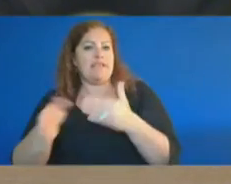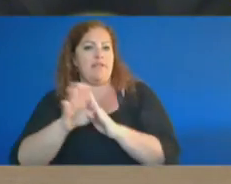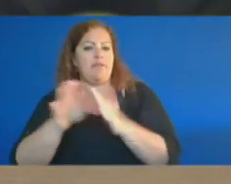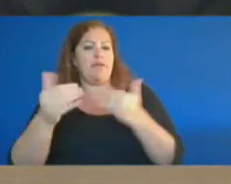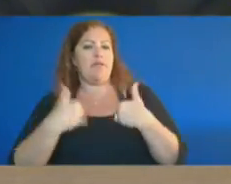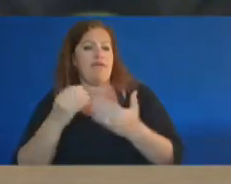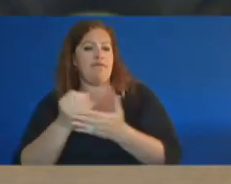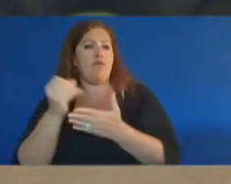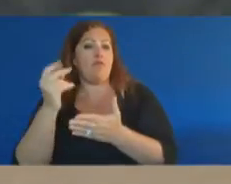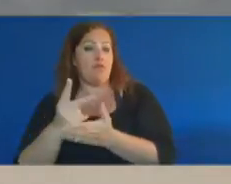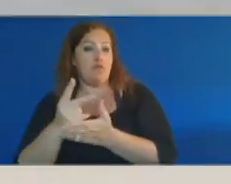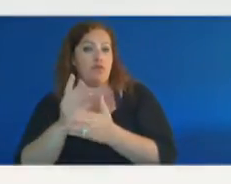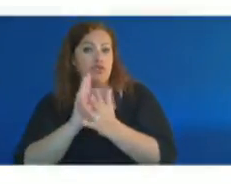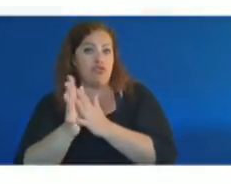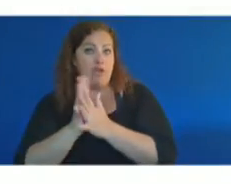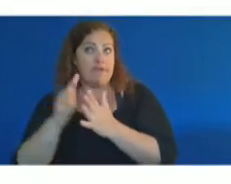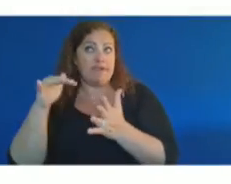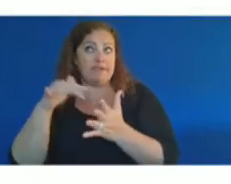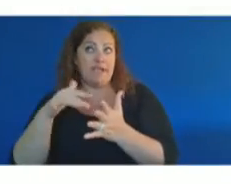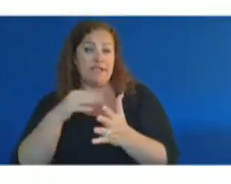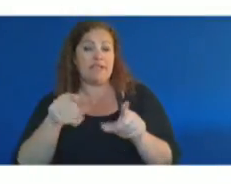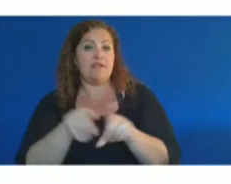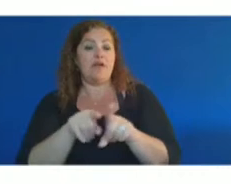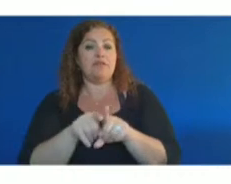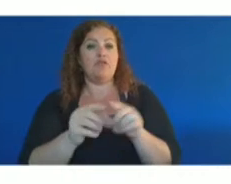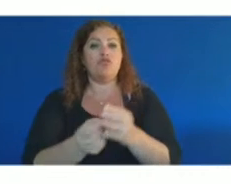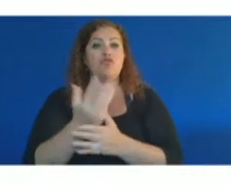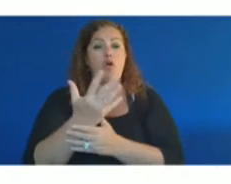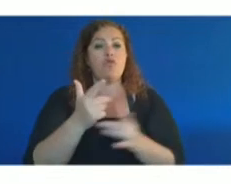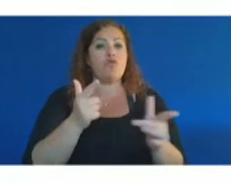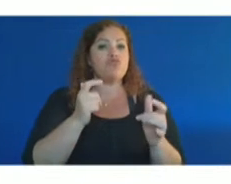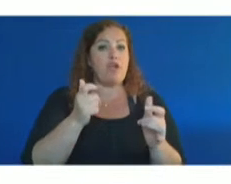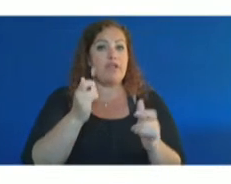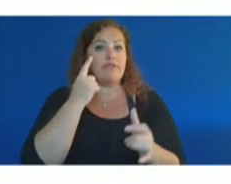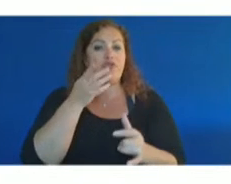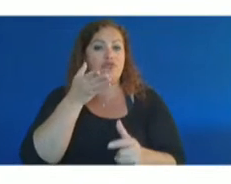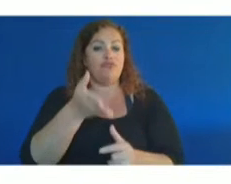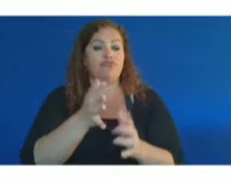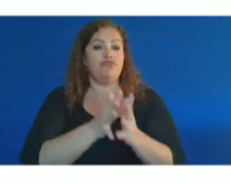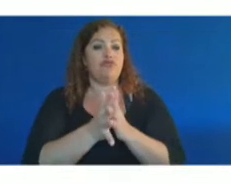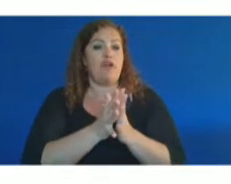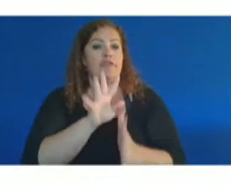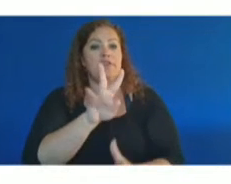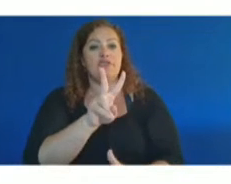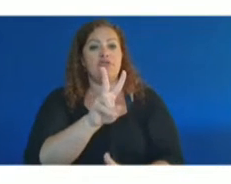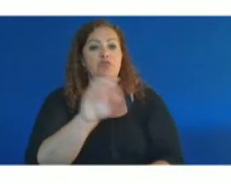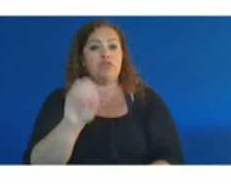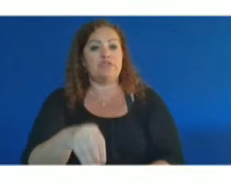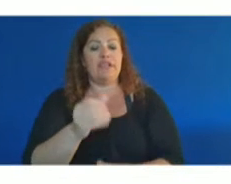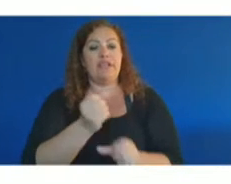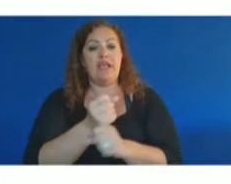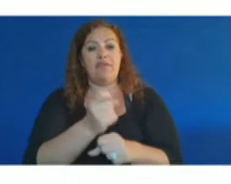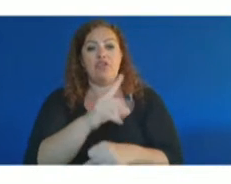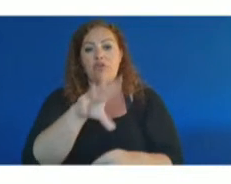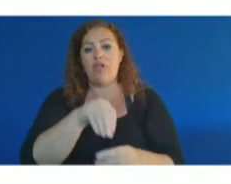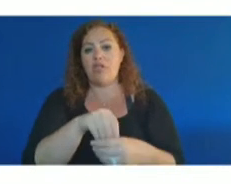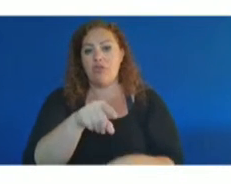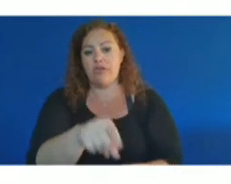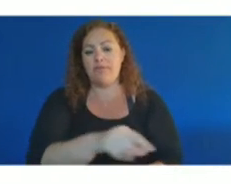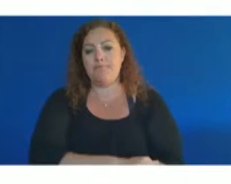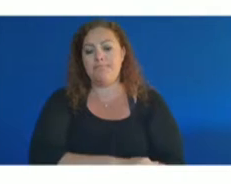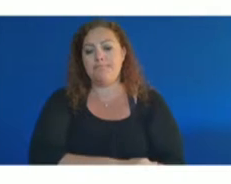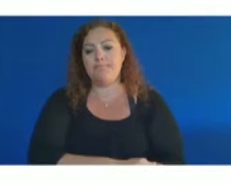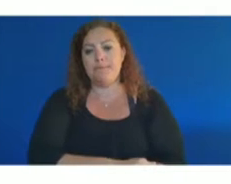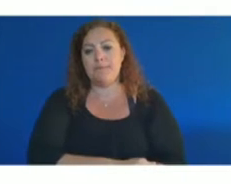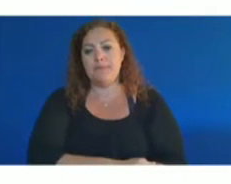studies uh as well as a growth rate for existing traffic of 2% per year uh was included um the the